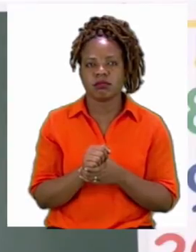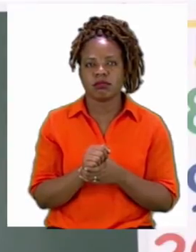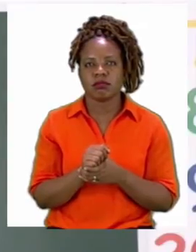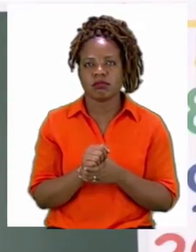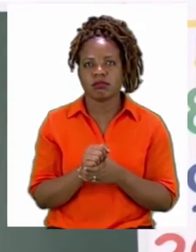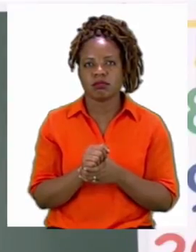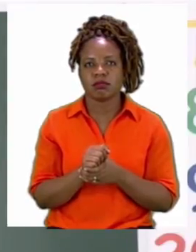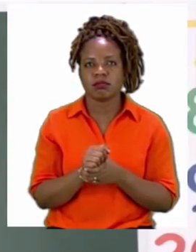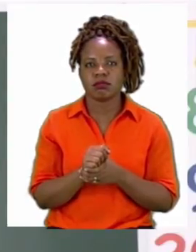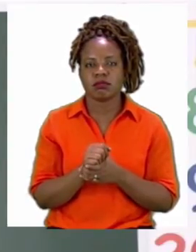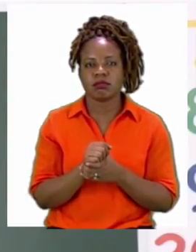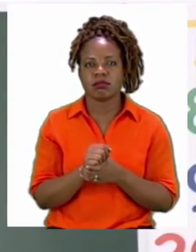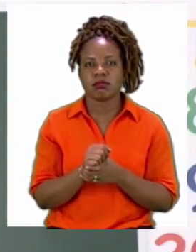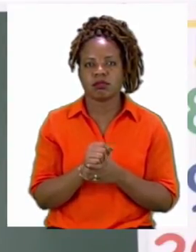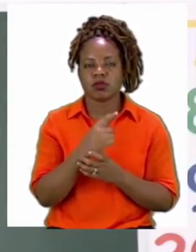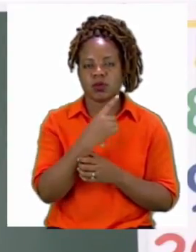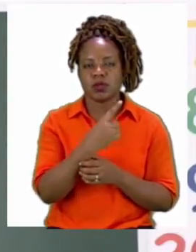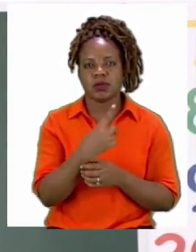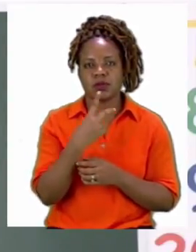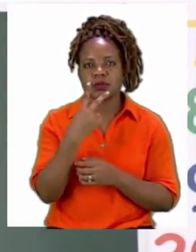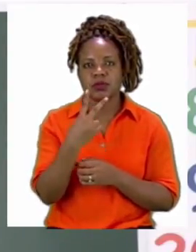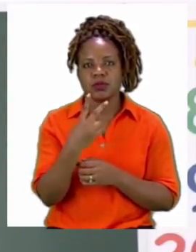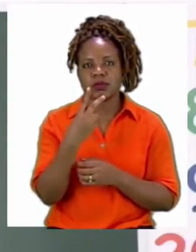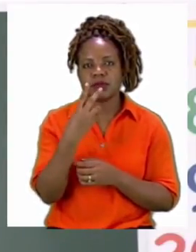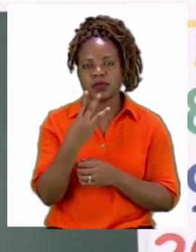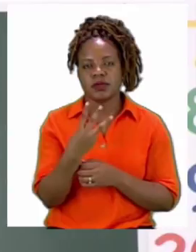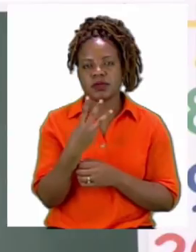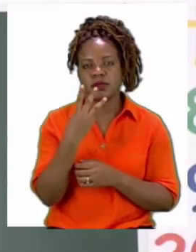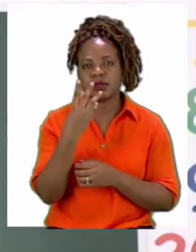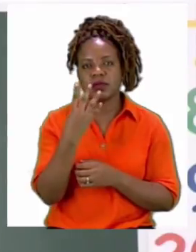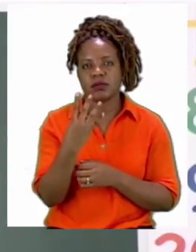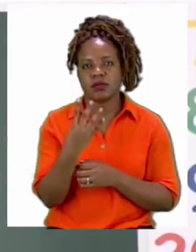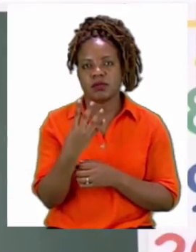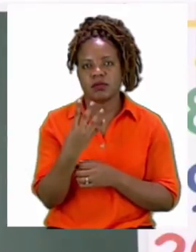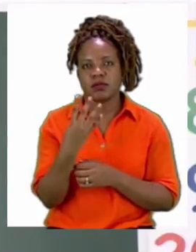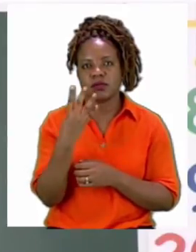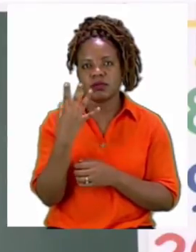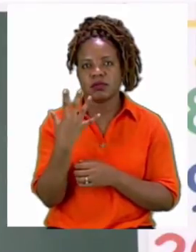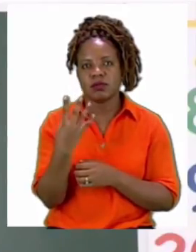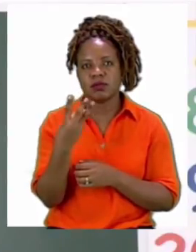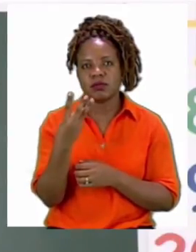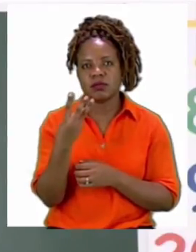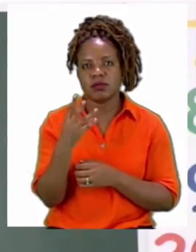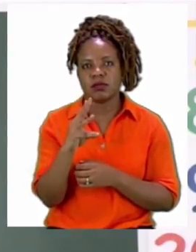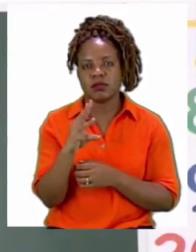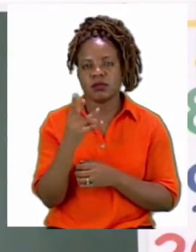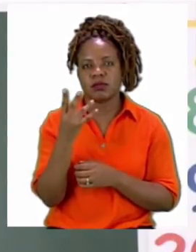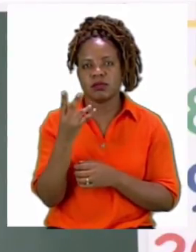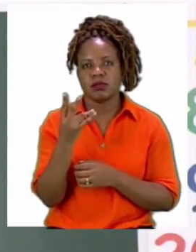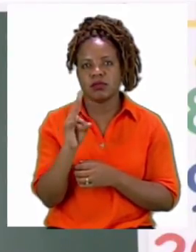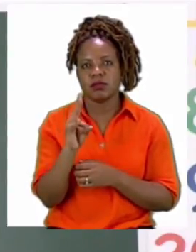to be correct. 1, 2, 3, 4, 5,